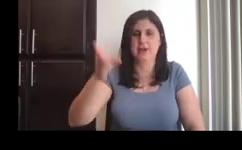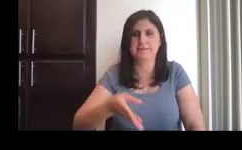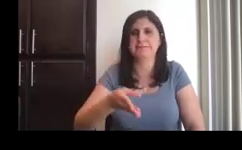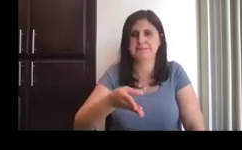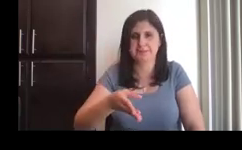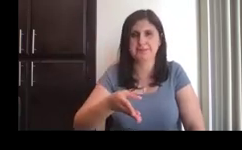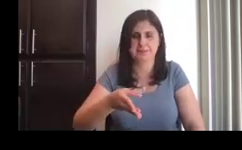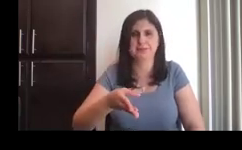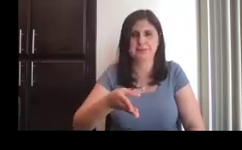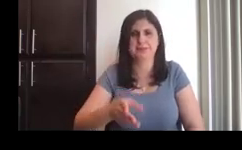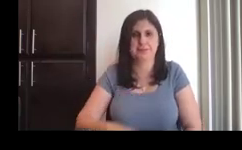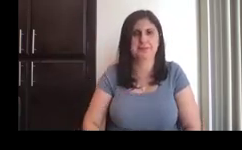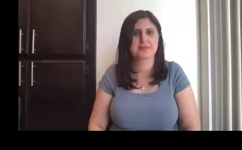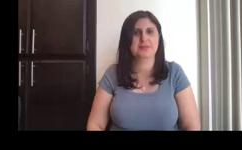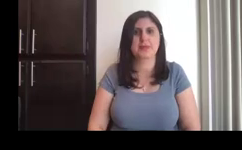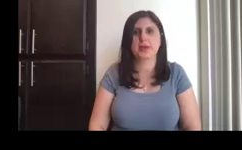never.